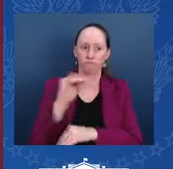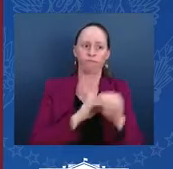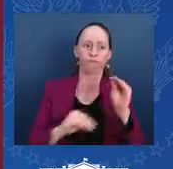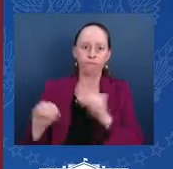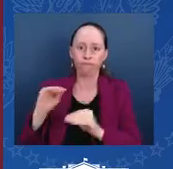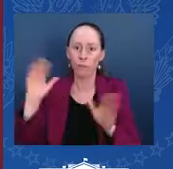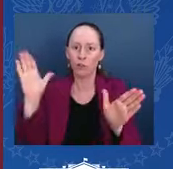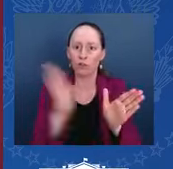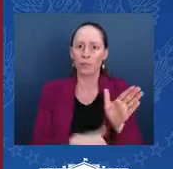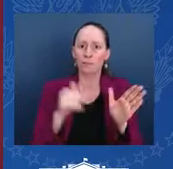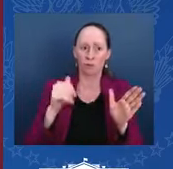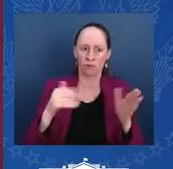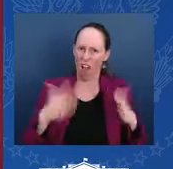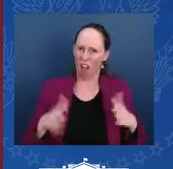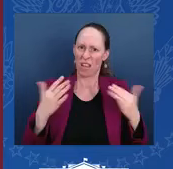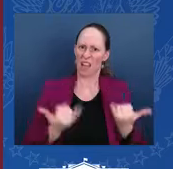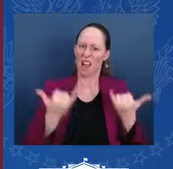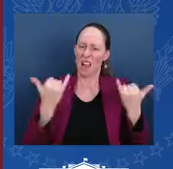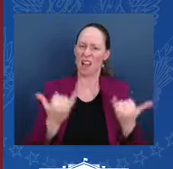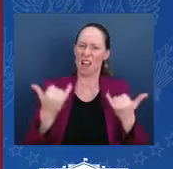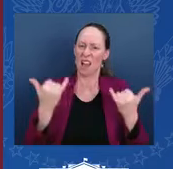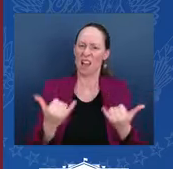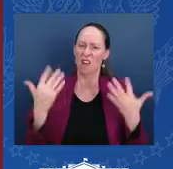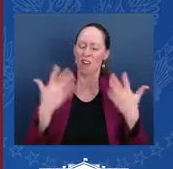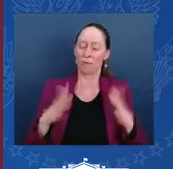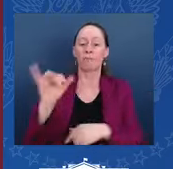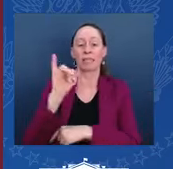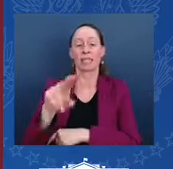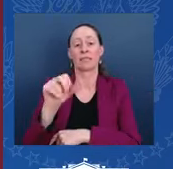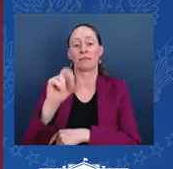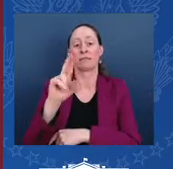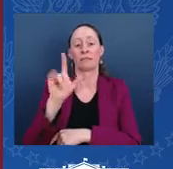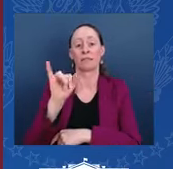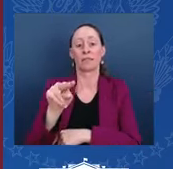take insulin to treat diabetes.